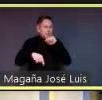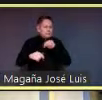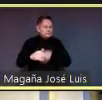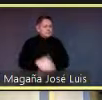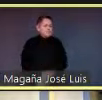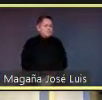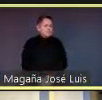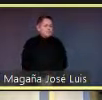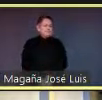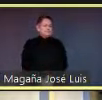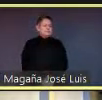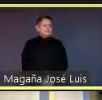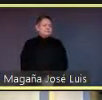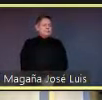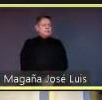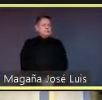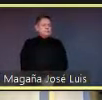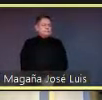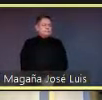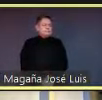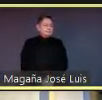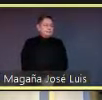in our communities.